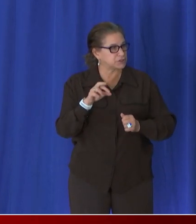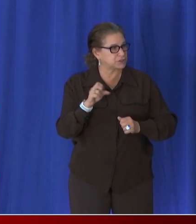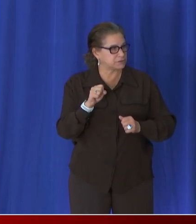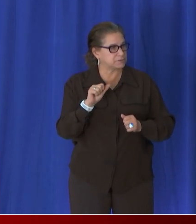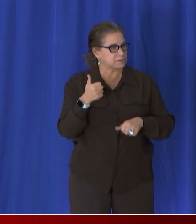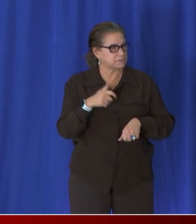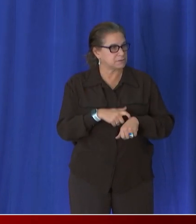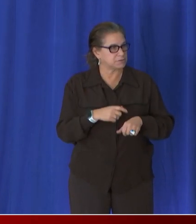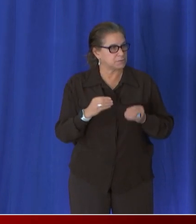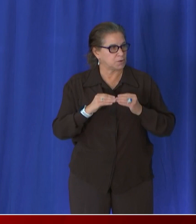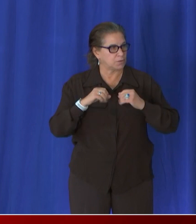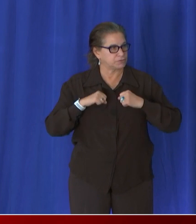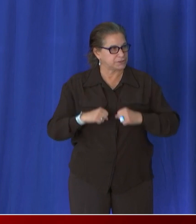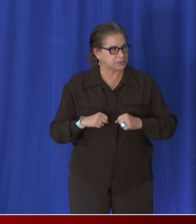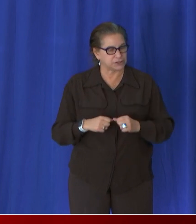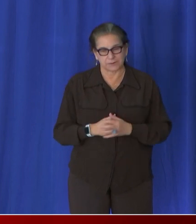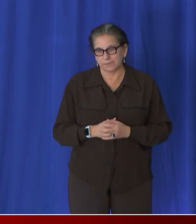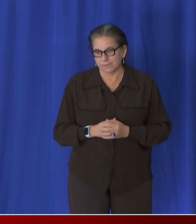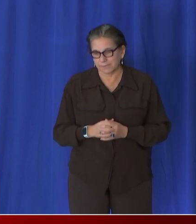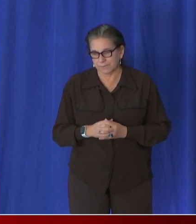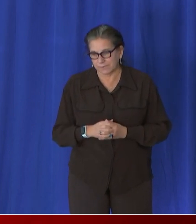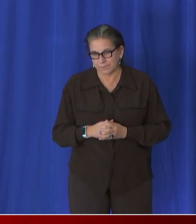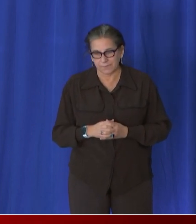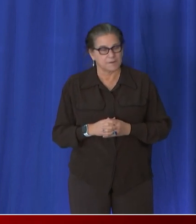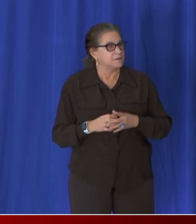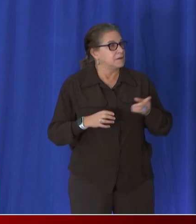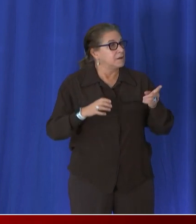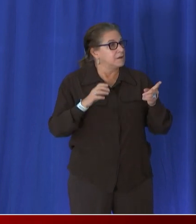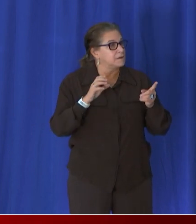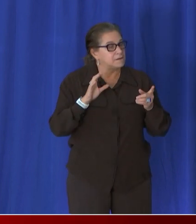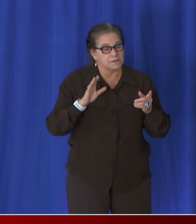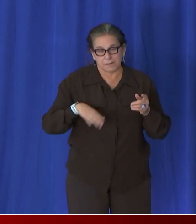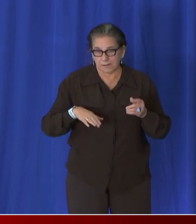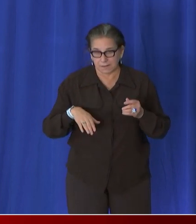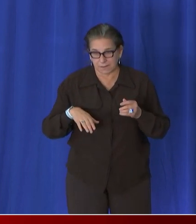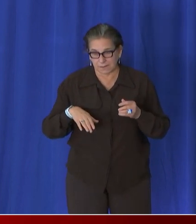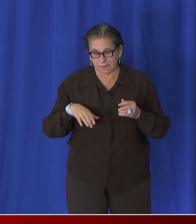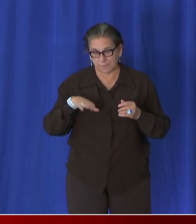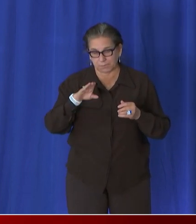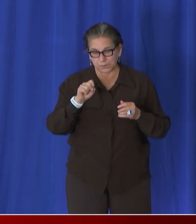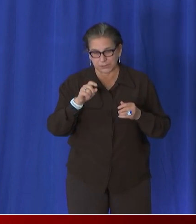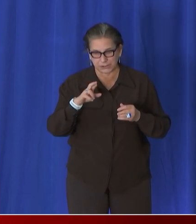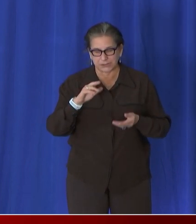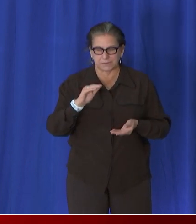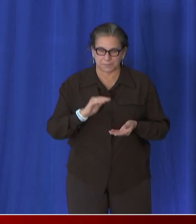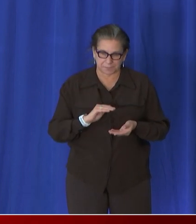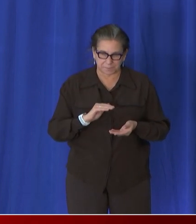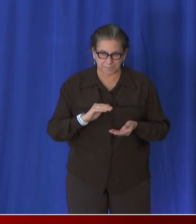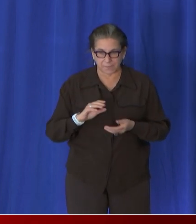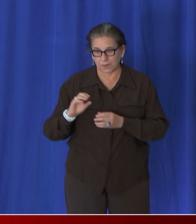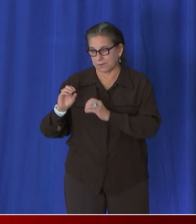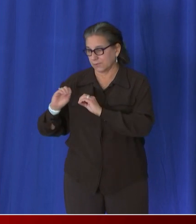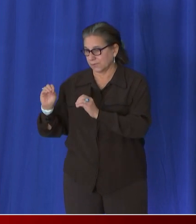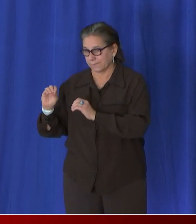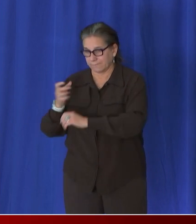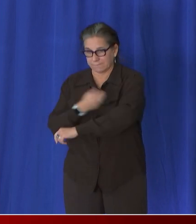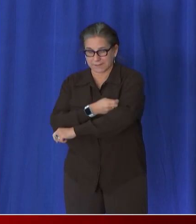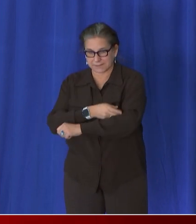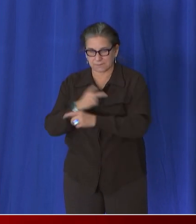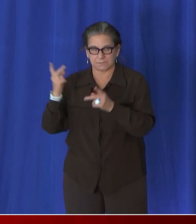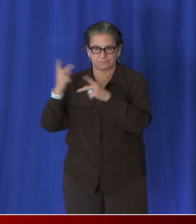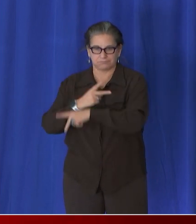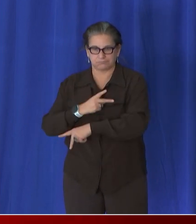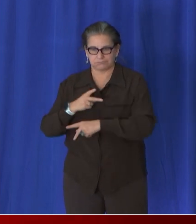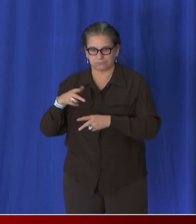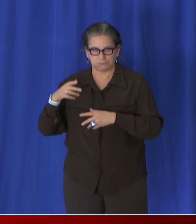want individuals to not only get vaccinated, but we also want them to get boosted. So the data is clear here. Individuals that get boosted have